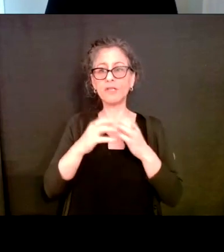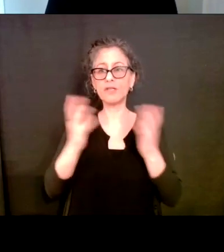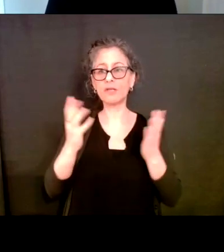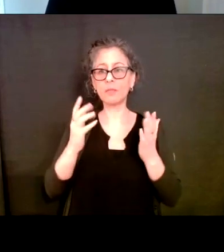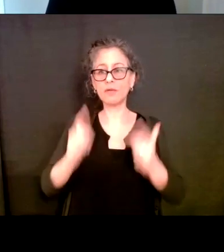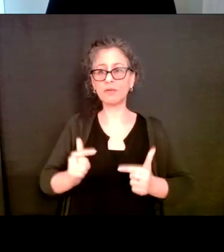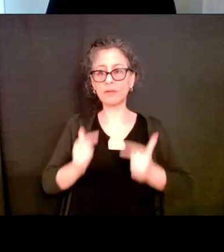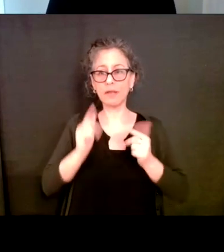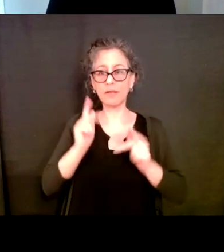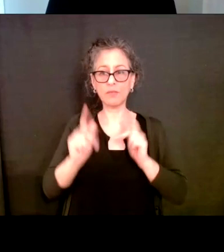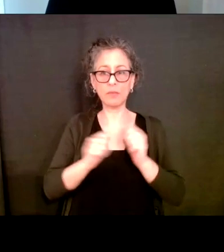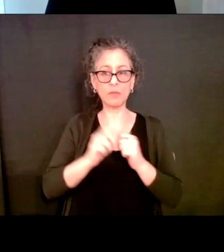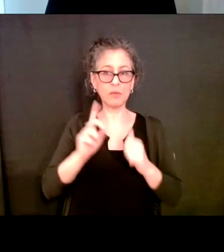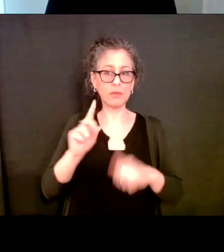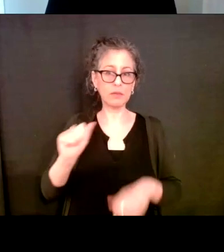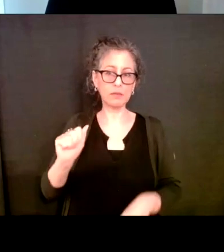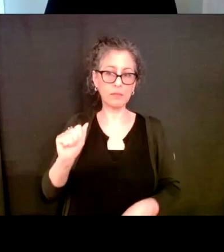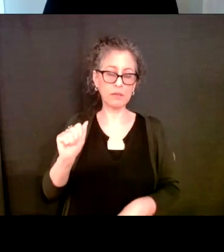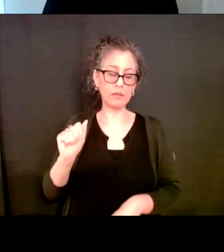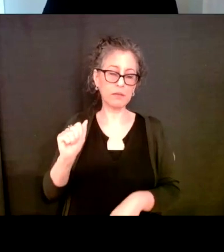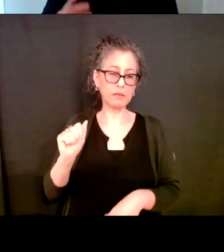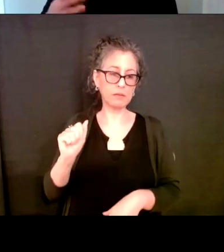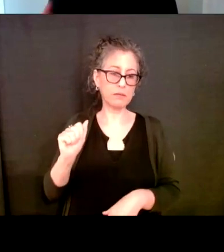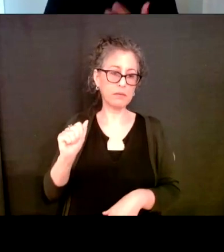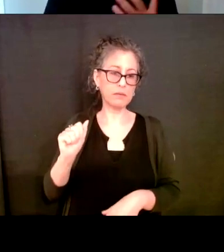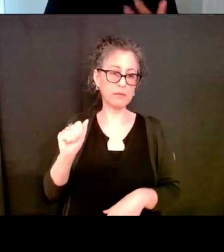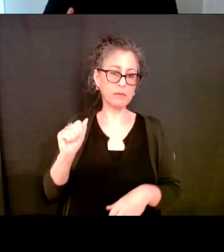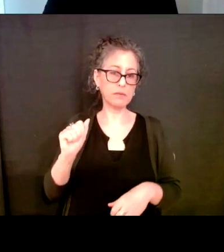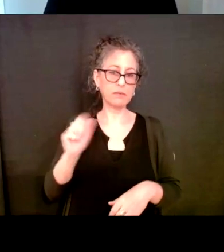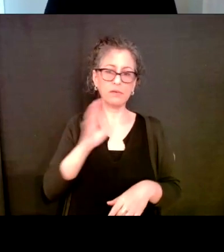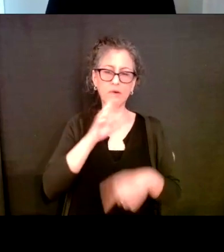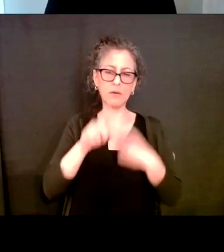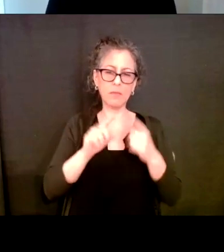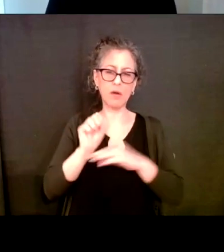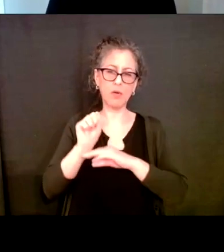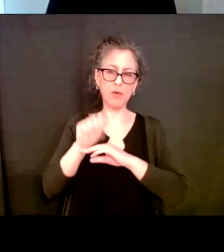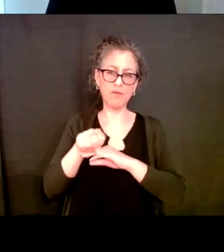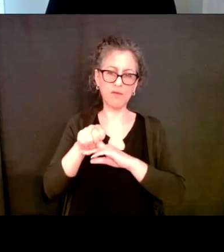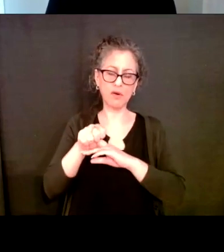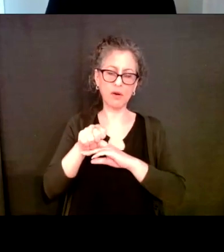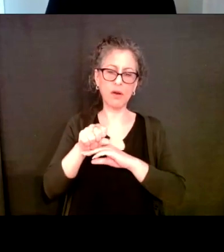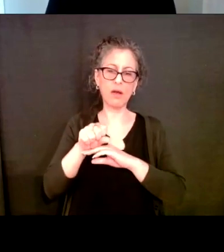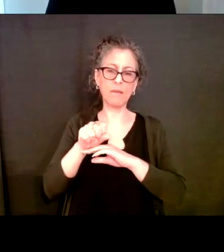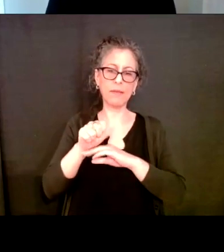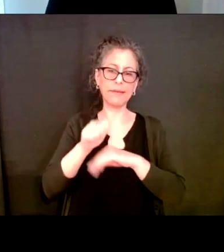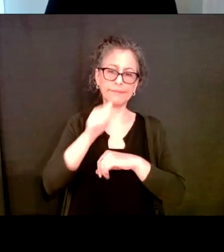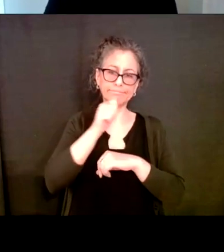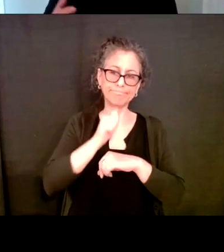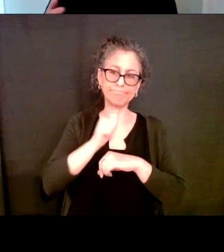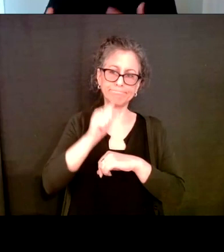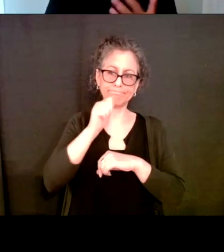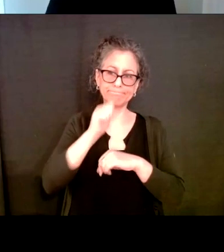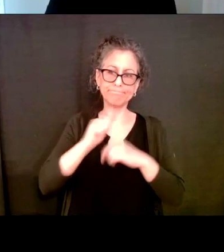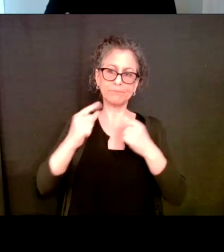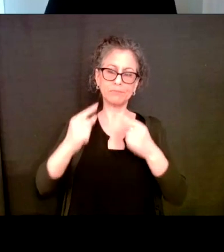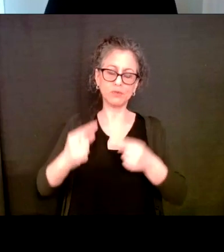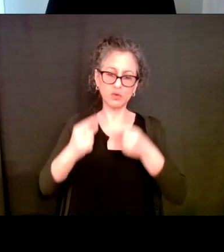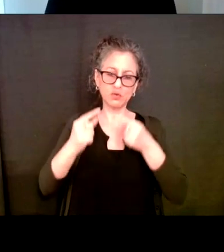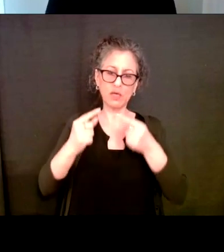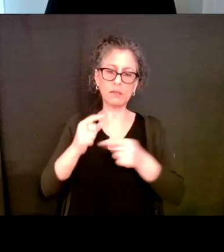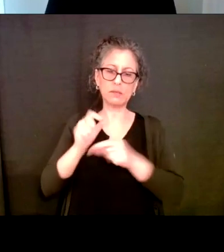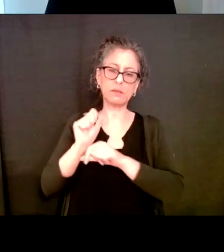of people with disabilities is about overcoming burdens, overcoming struggles. And now let's add to